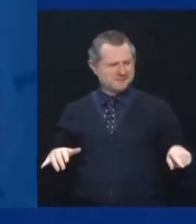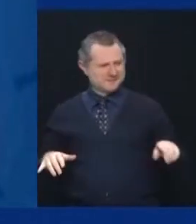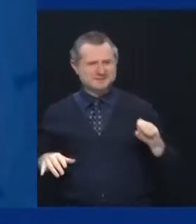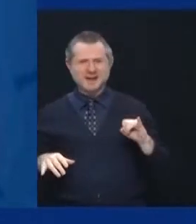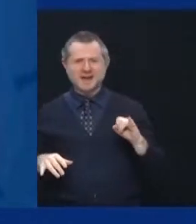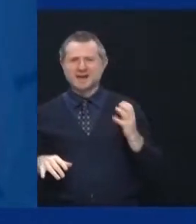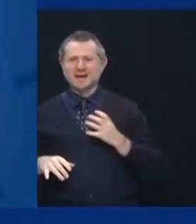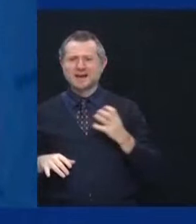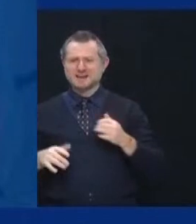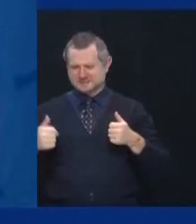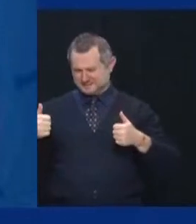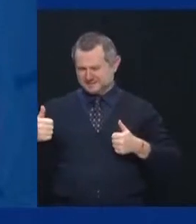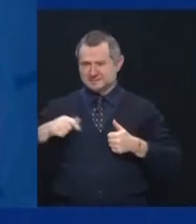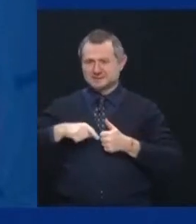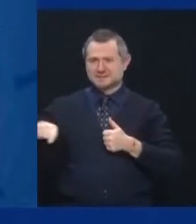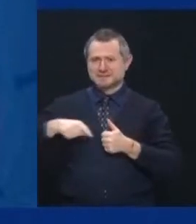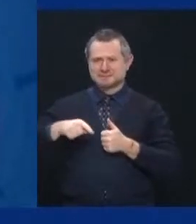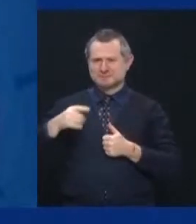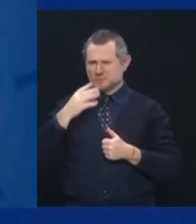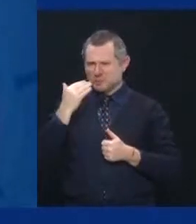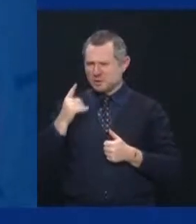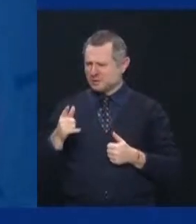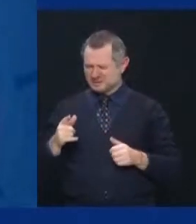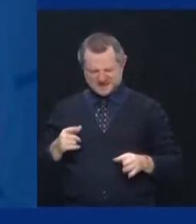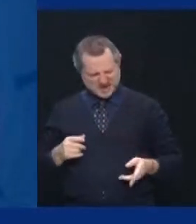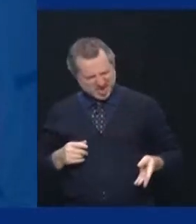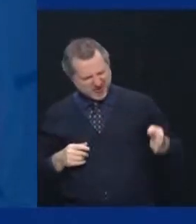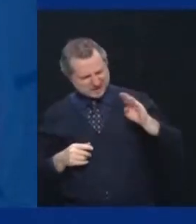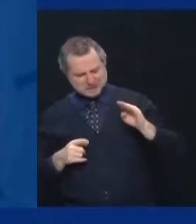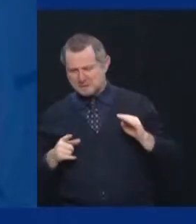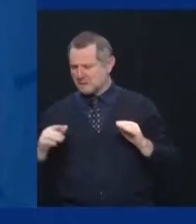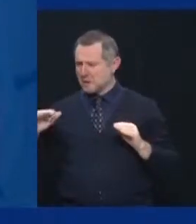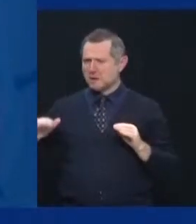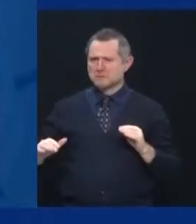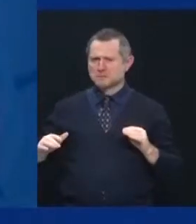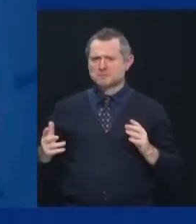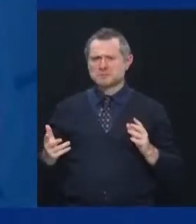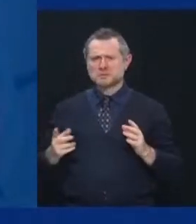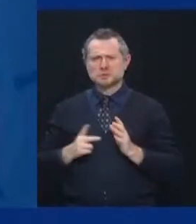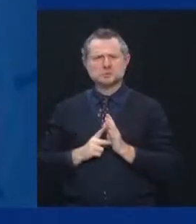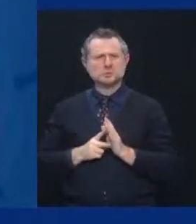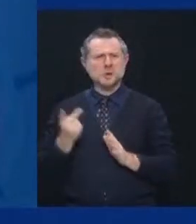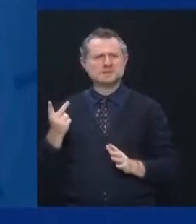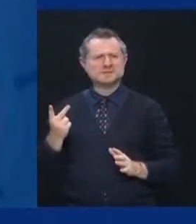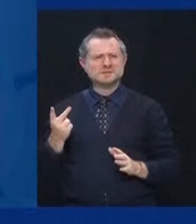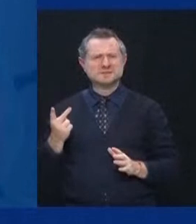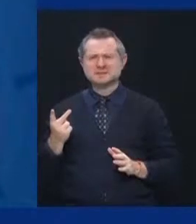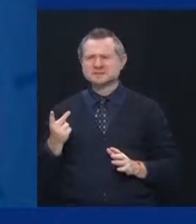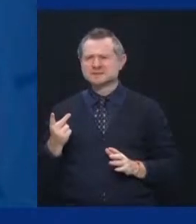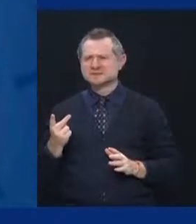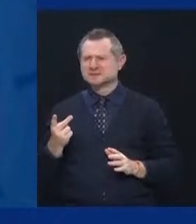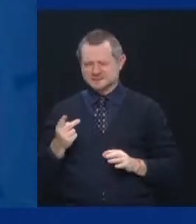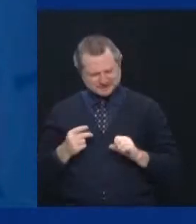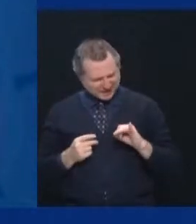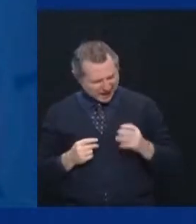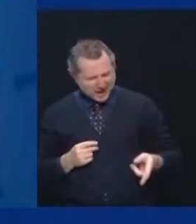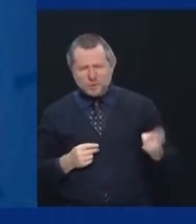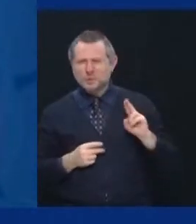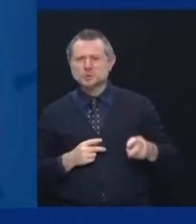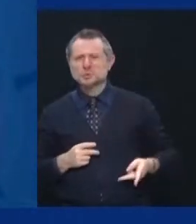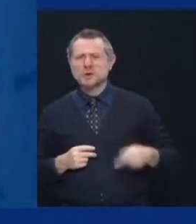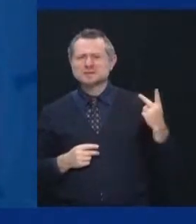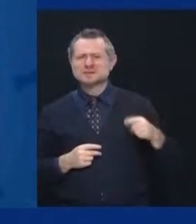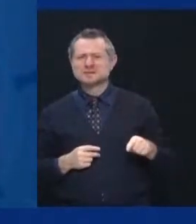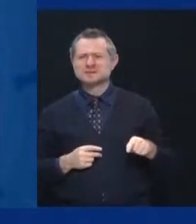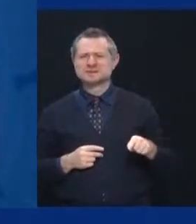miles apart. What explains twice the rate, Manhattan to Staten Island? It's